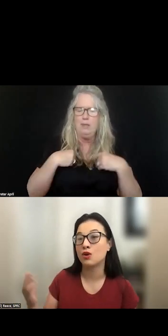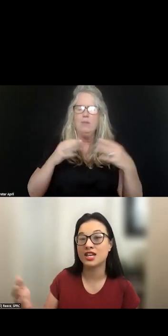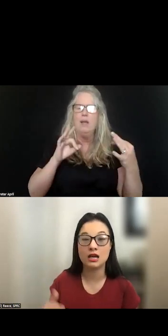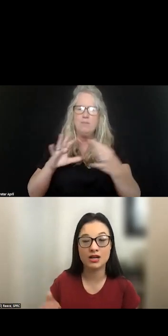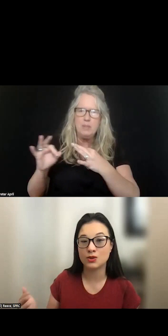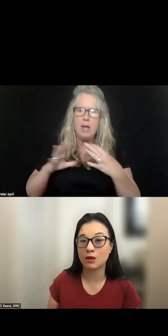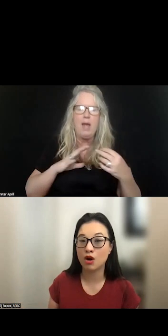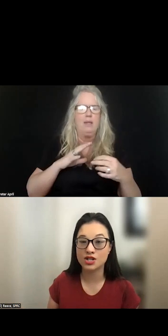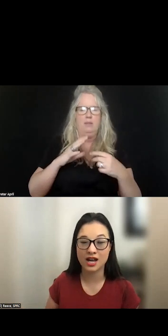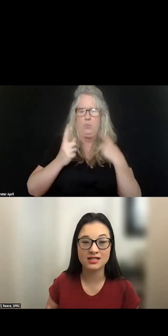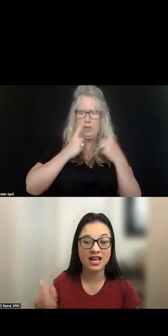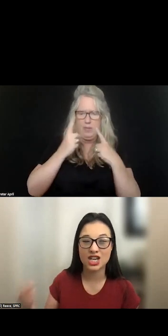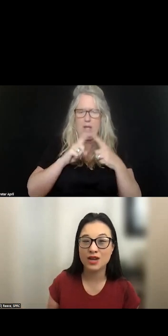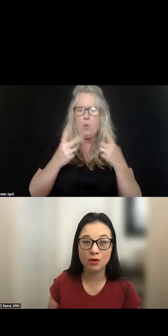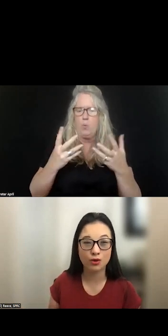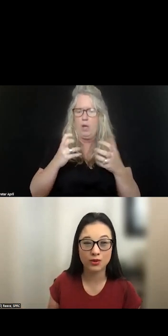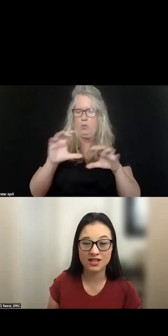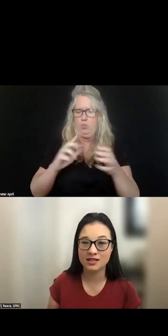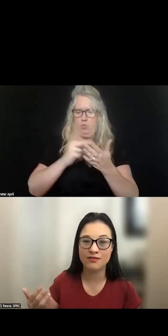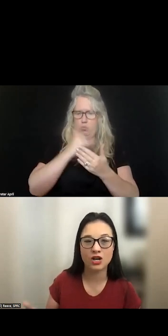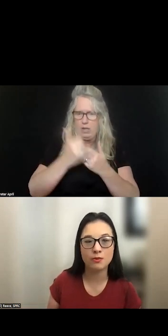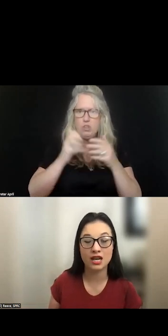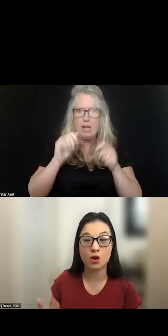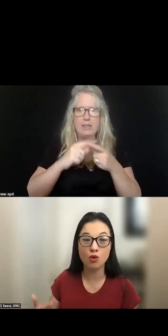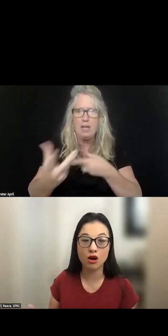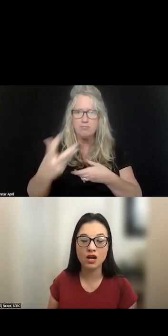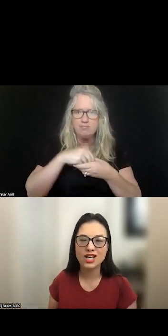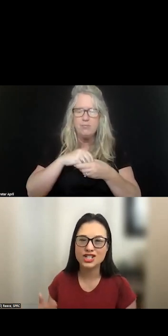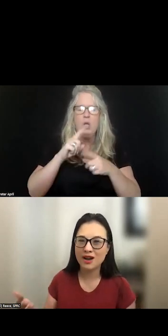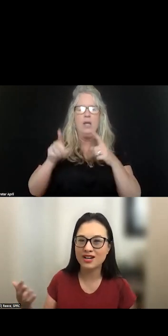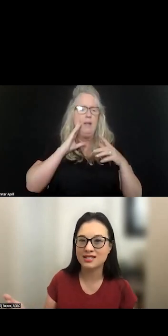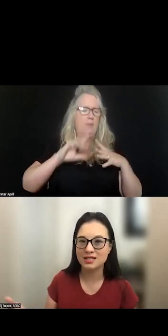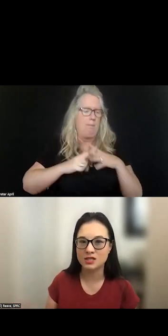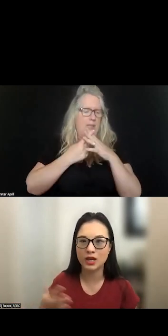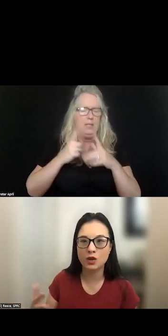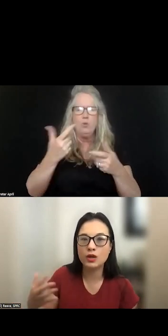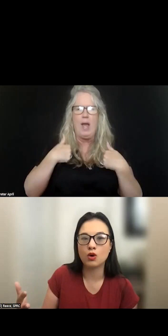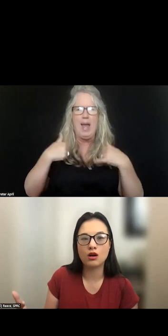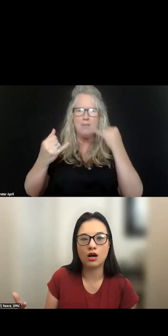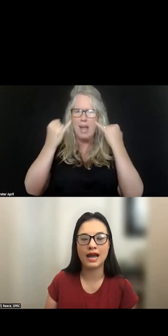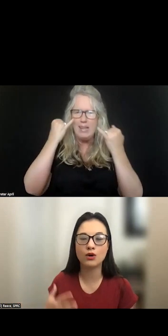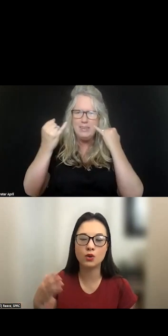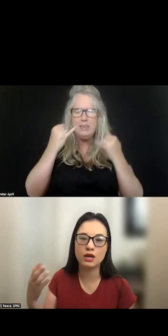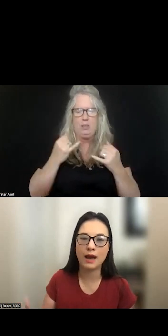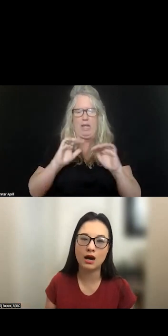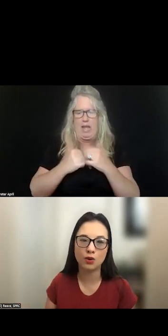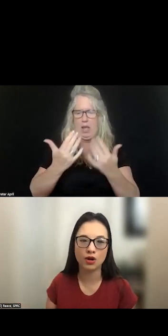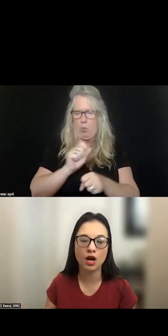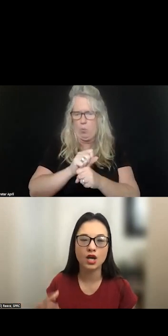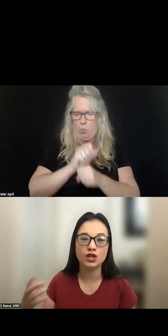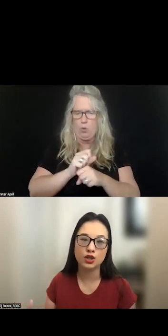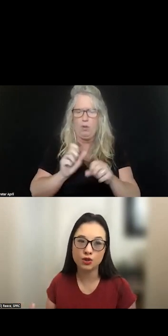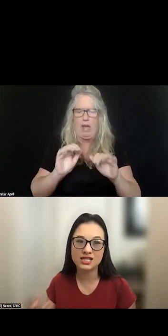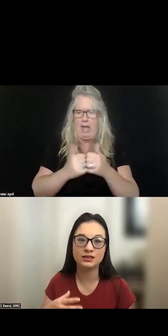hey, we're thinking about doing a project. Can you get on board with us at the very beginning? Or do you have ideas? What can we work on? How can we